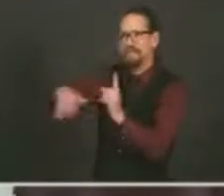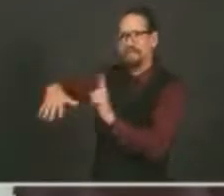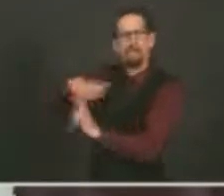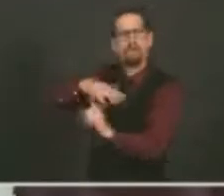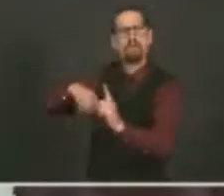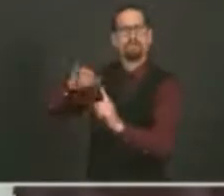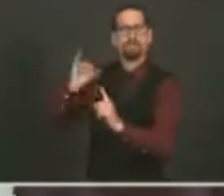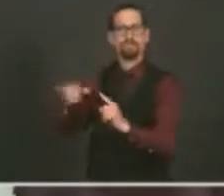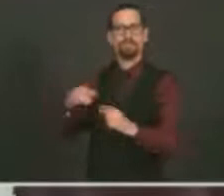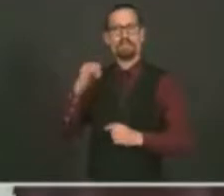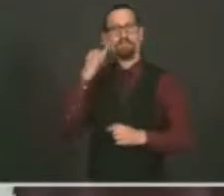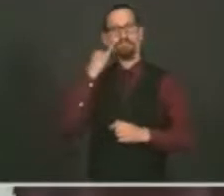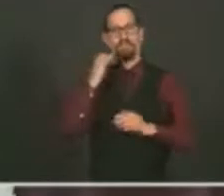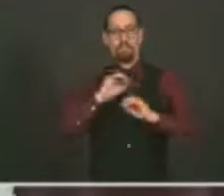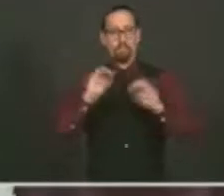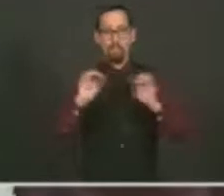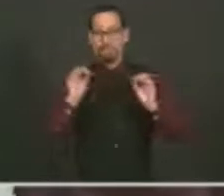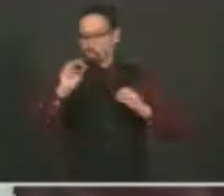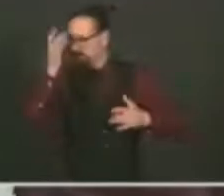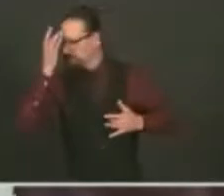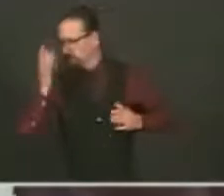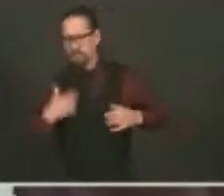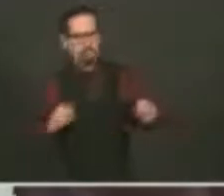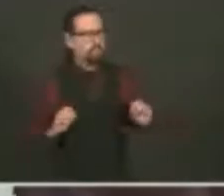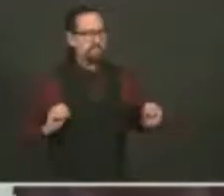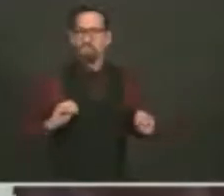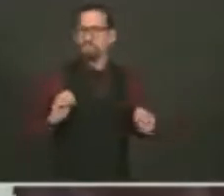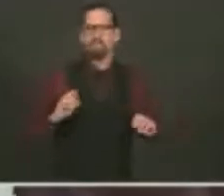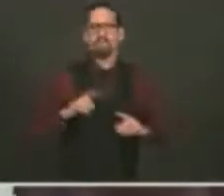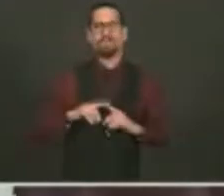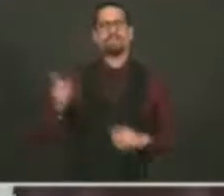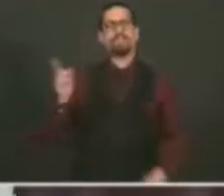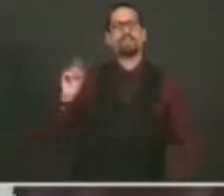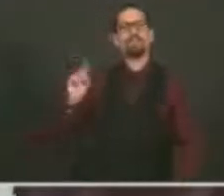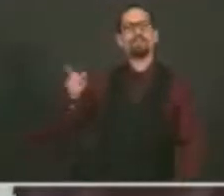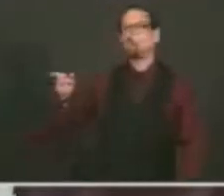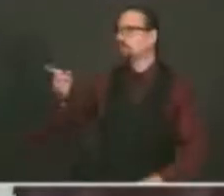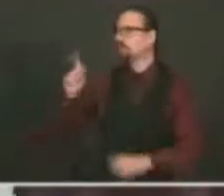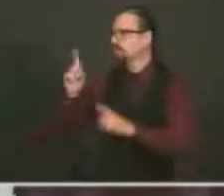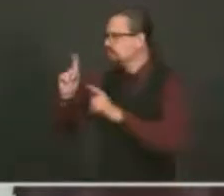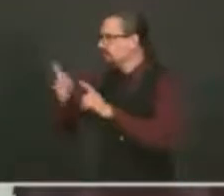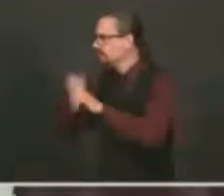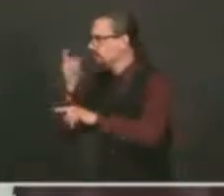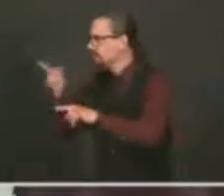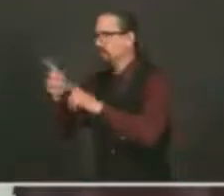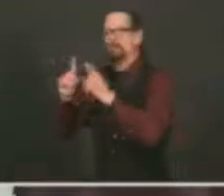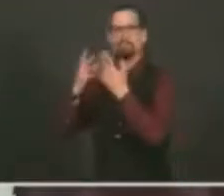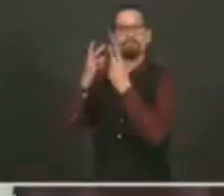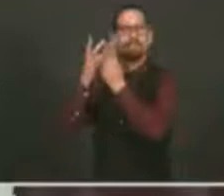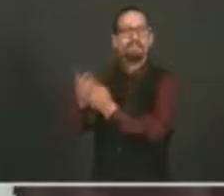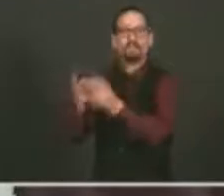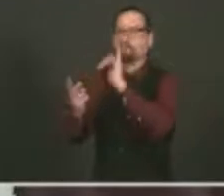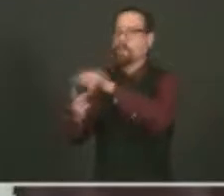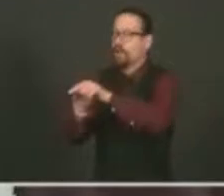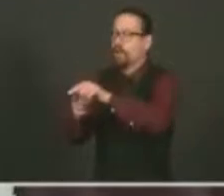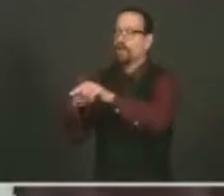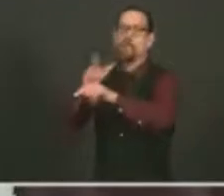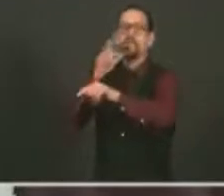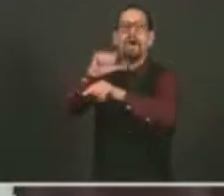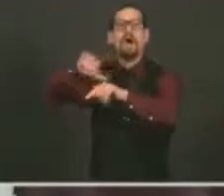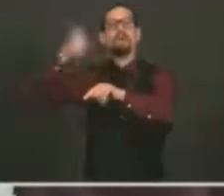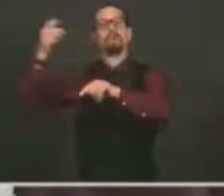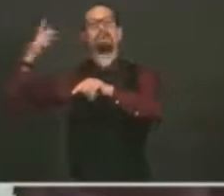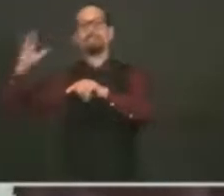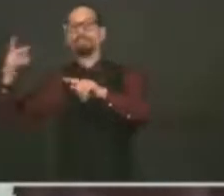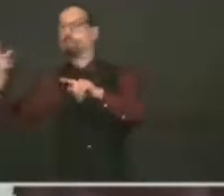have symptoms are transmitting COVID-19, get them into